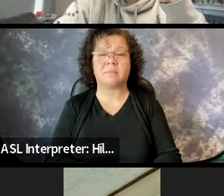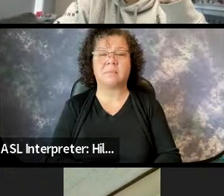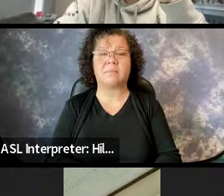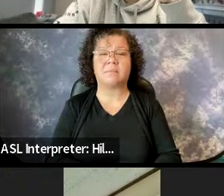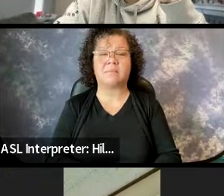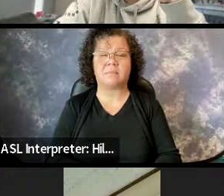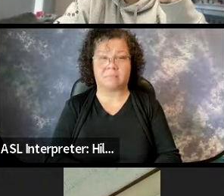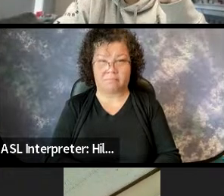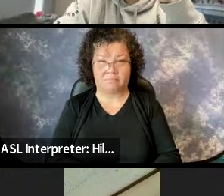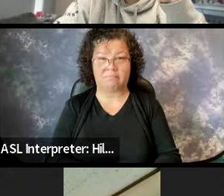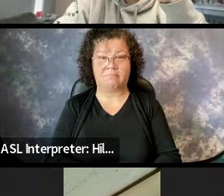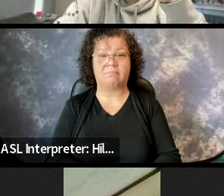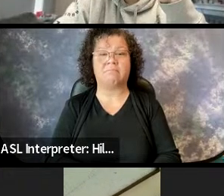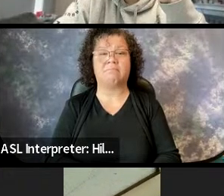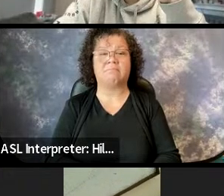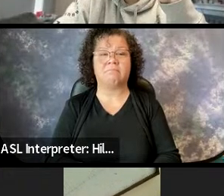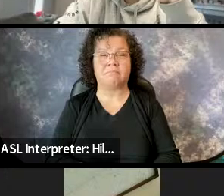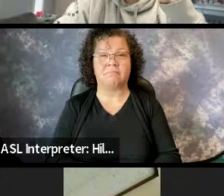All right.